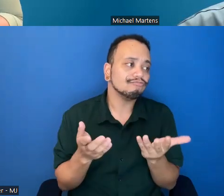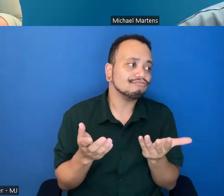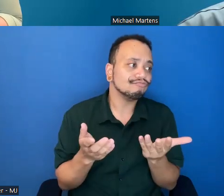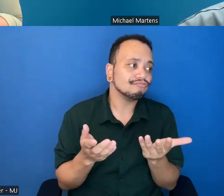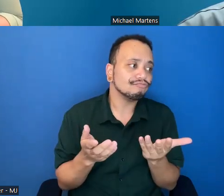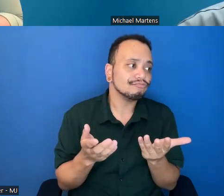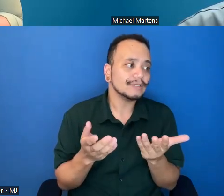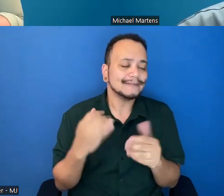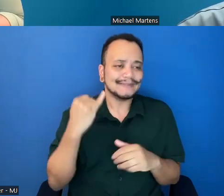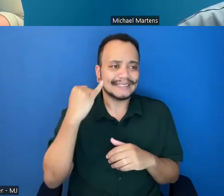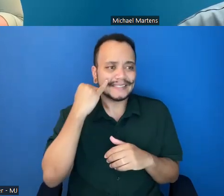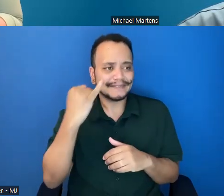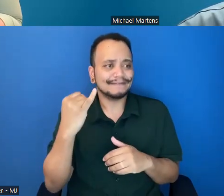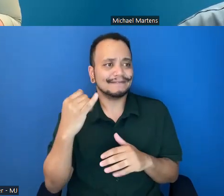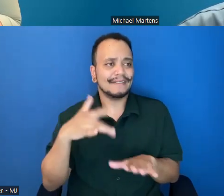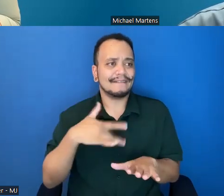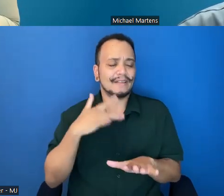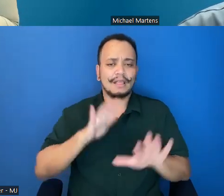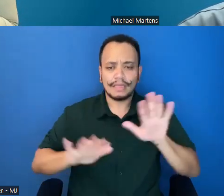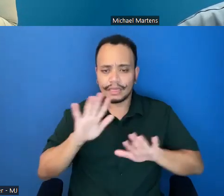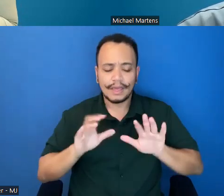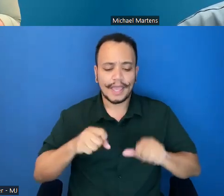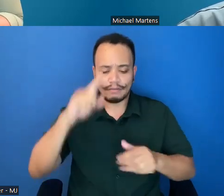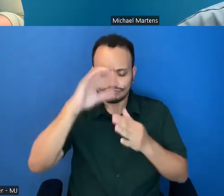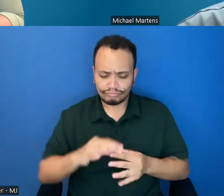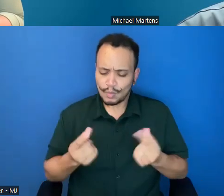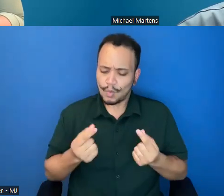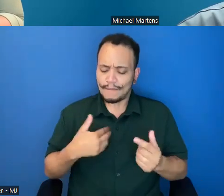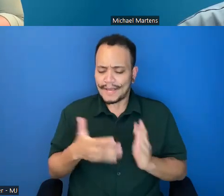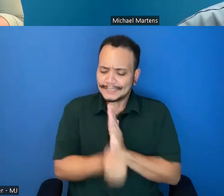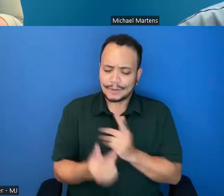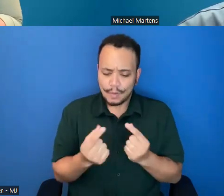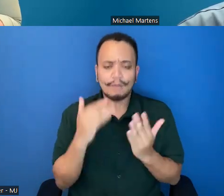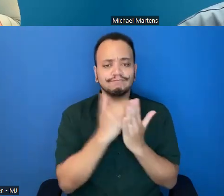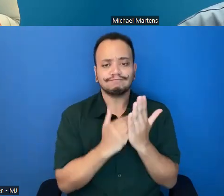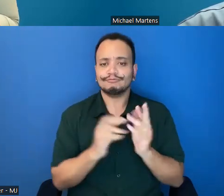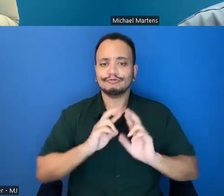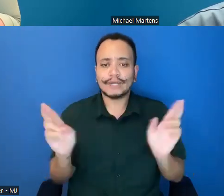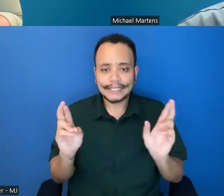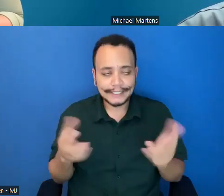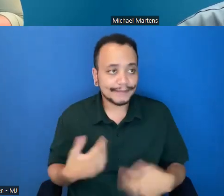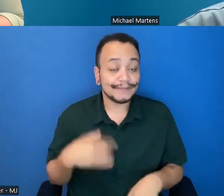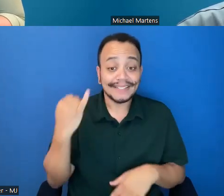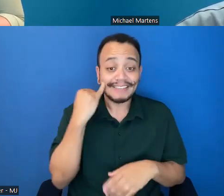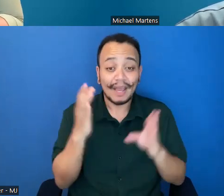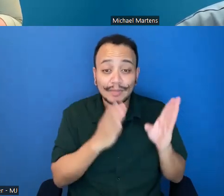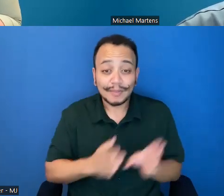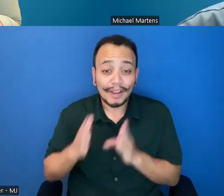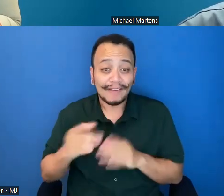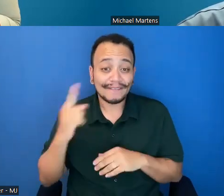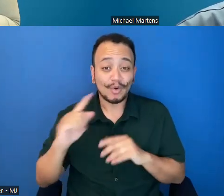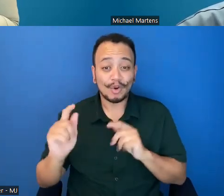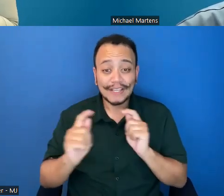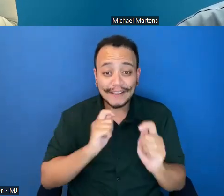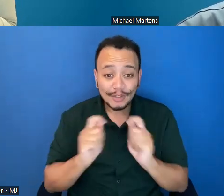recenter myself, especially if I had an interview that may not have gone so